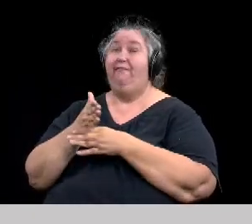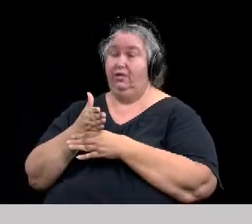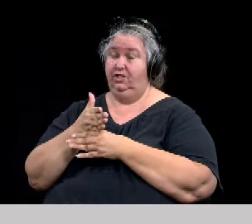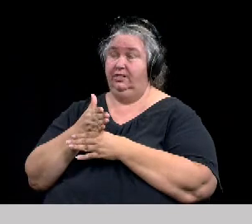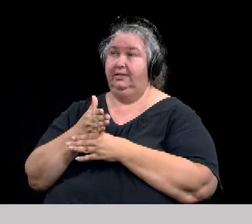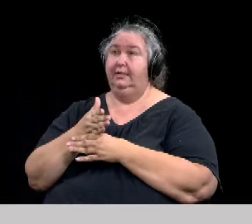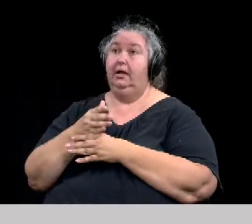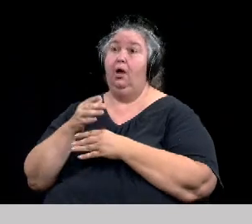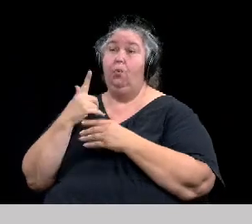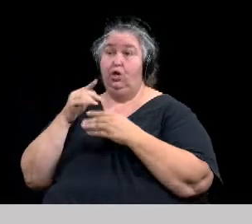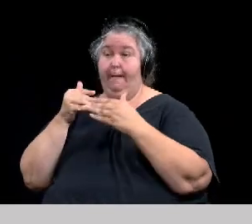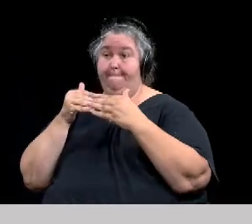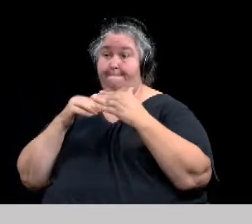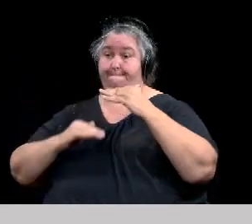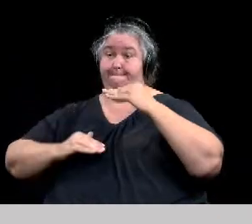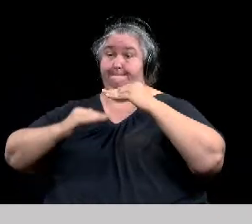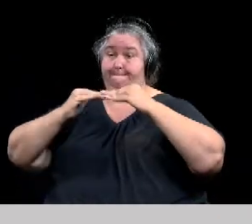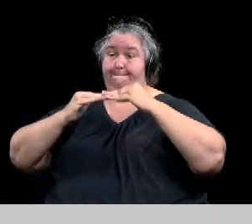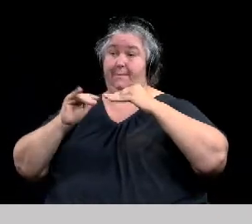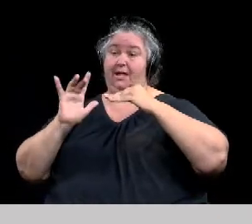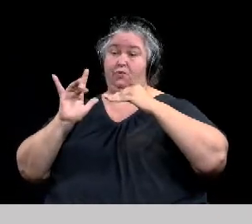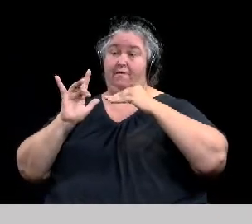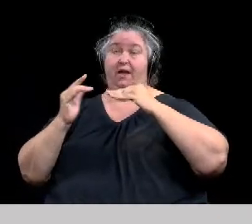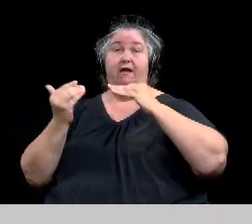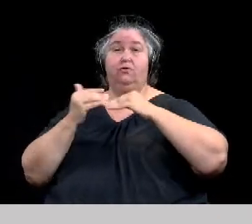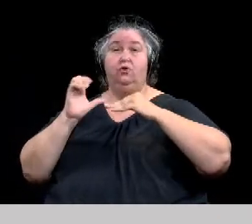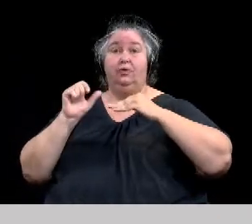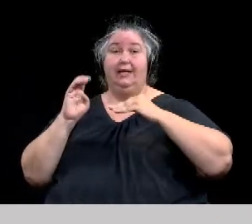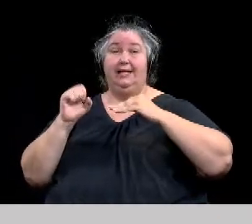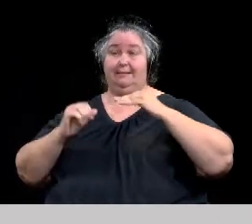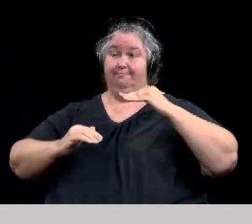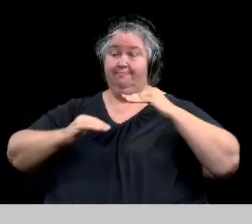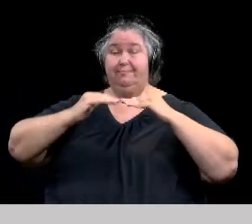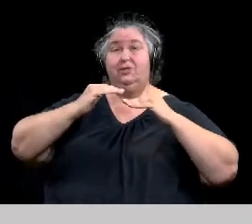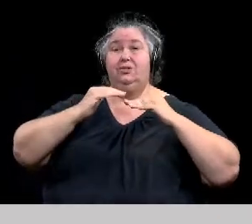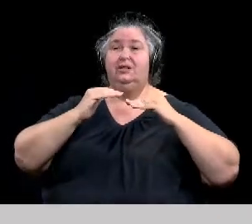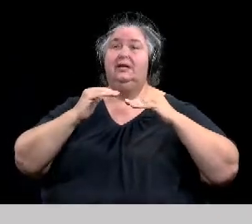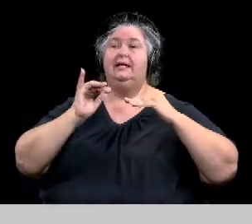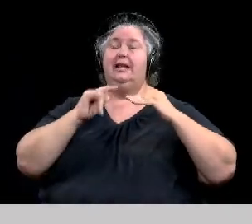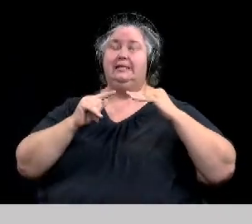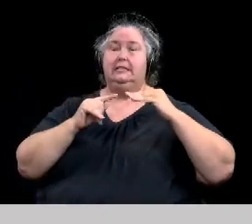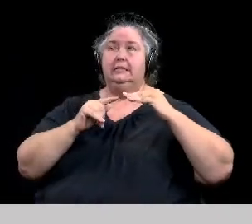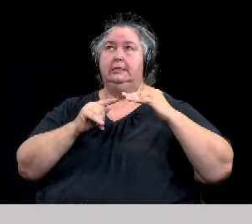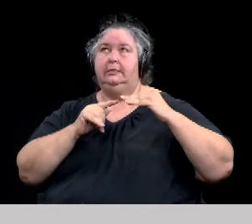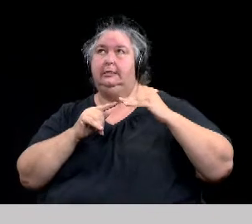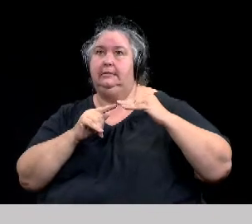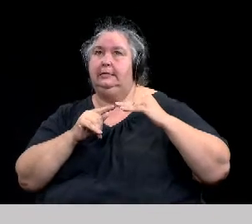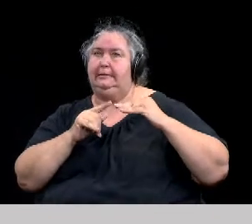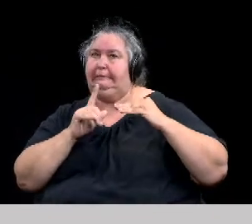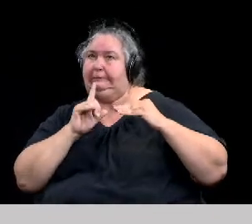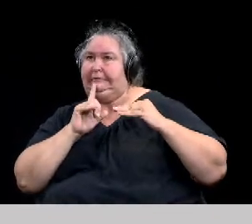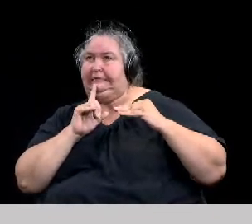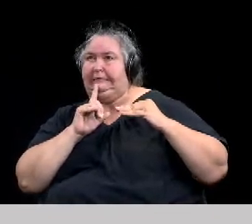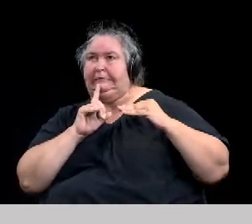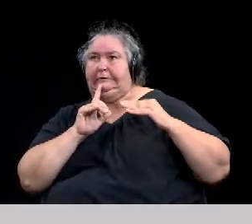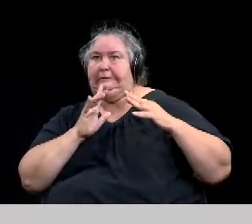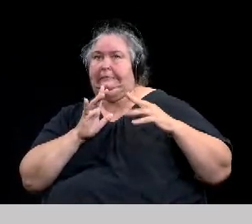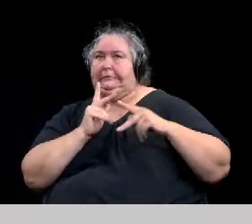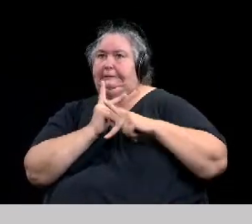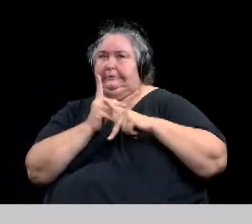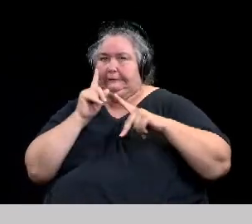that 25 new cases per day, that's where we really run a high risk of hitting that threshold